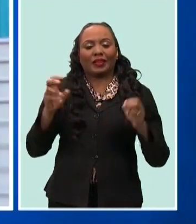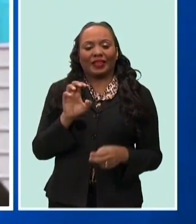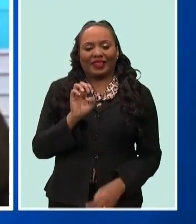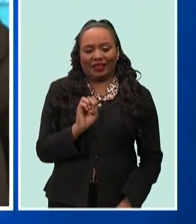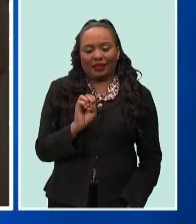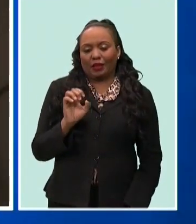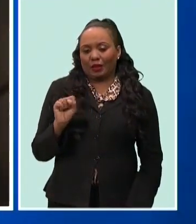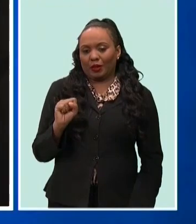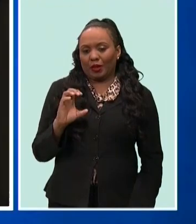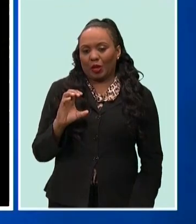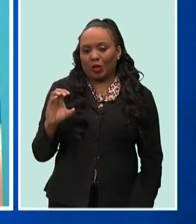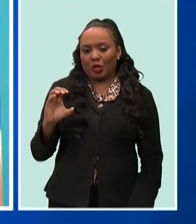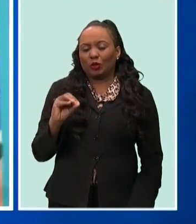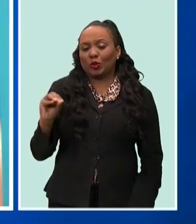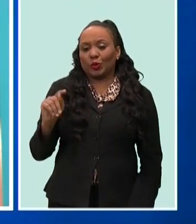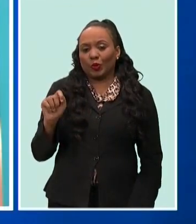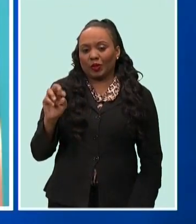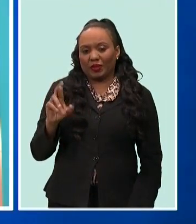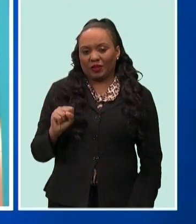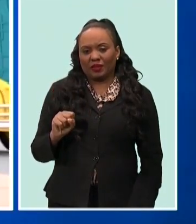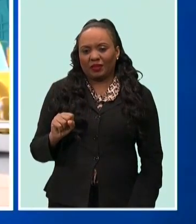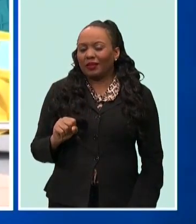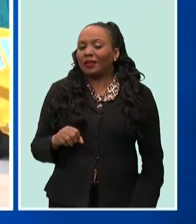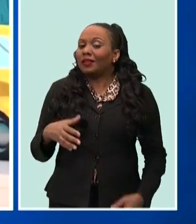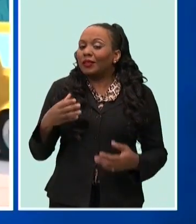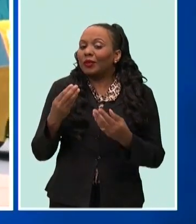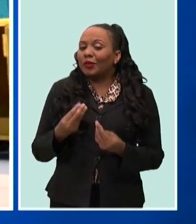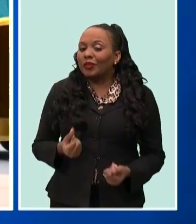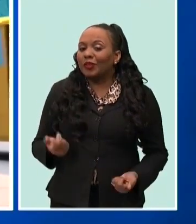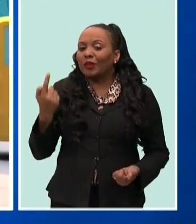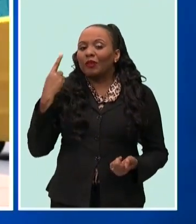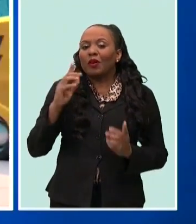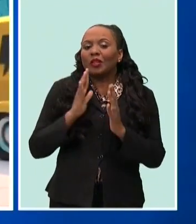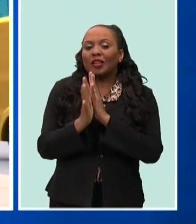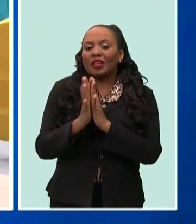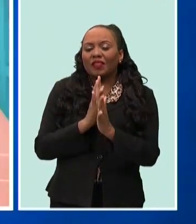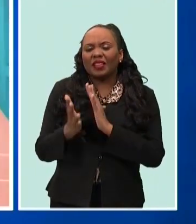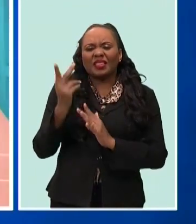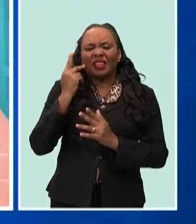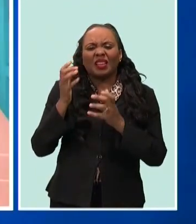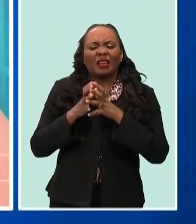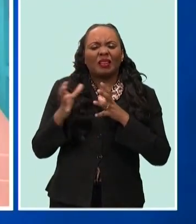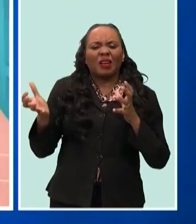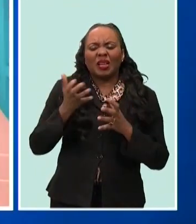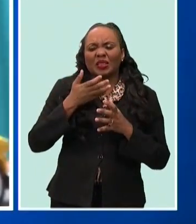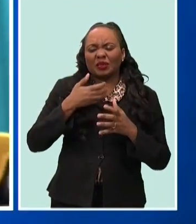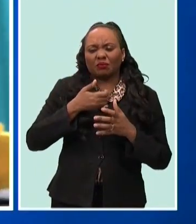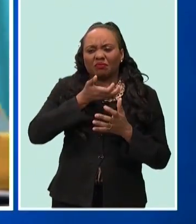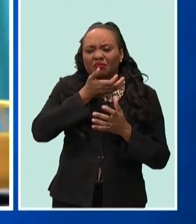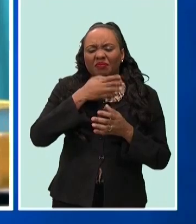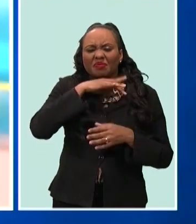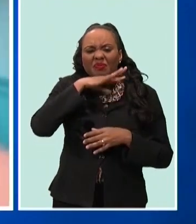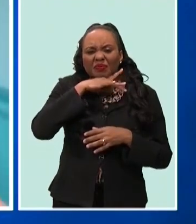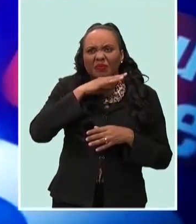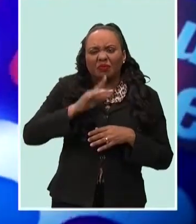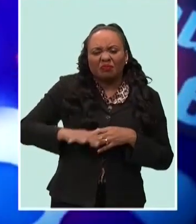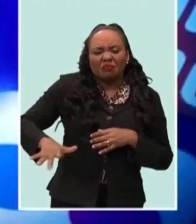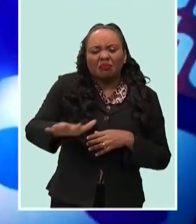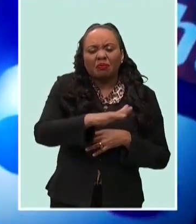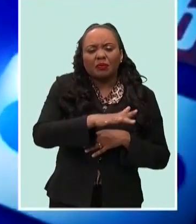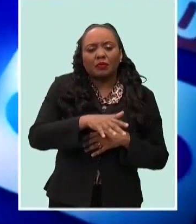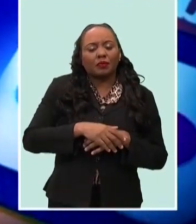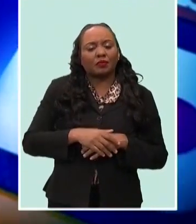transport. Bolt said they're a solution to increasing traffic and the pollution that he's seen in cities that he's traveled to. However,